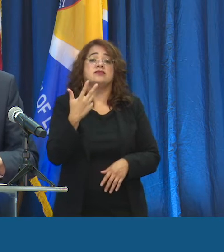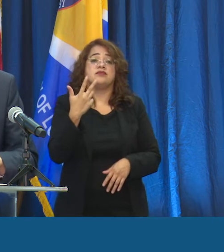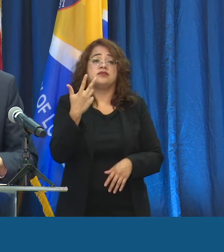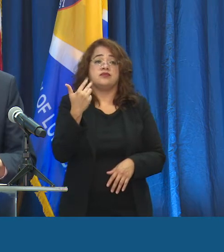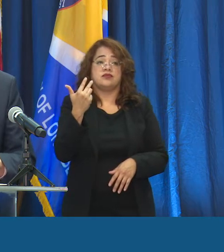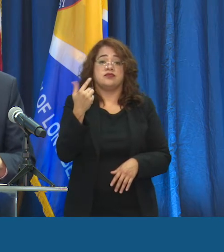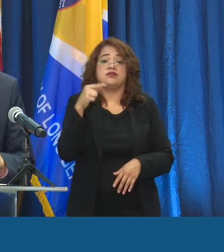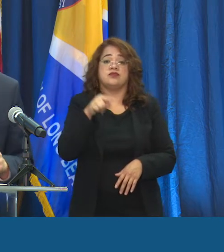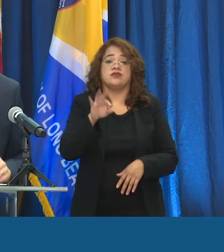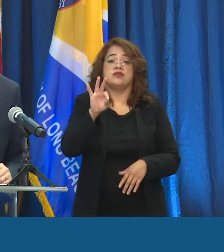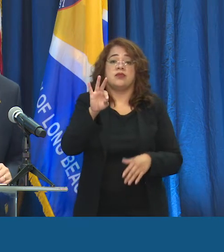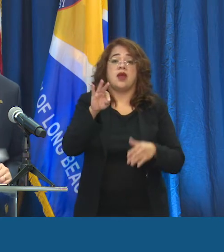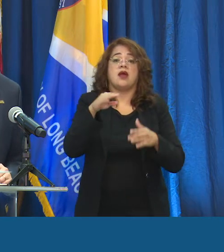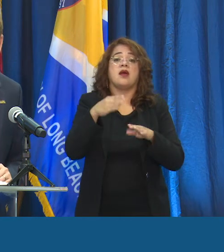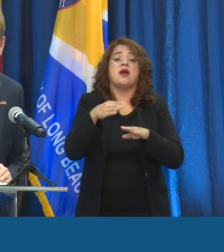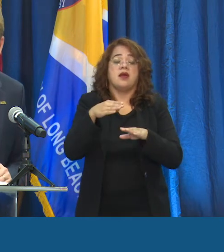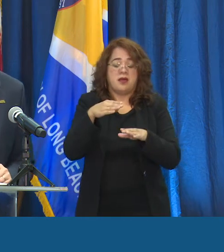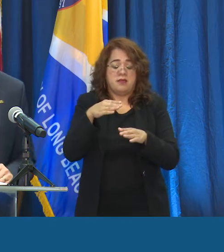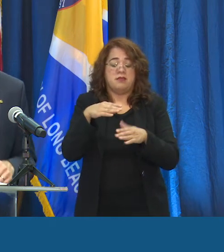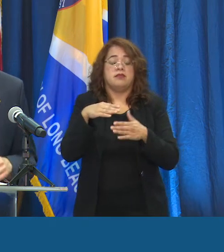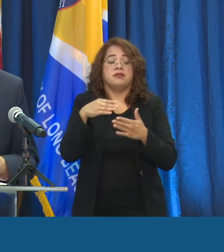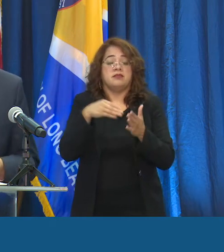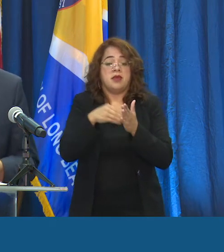direct investment from Measure A.